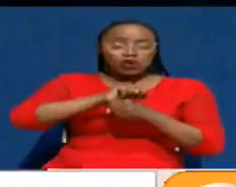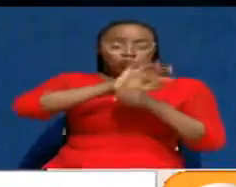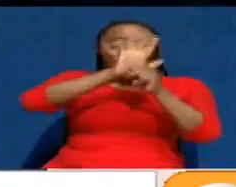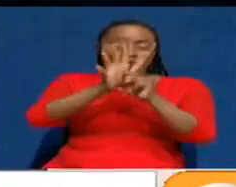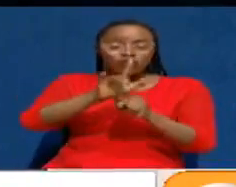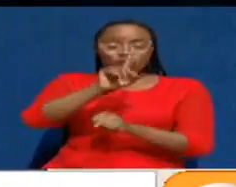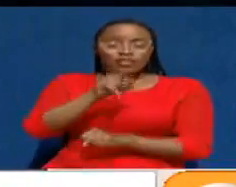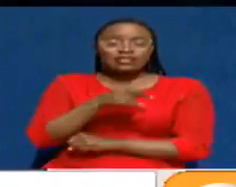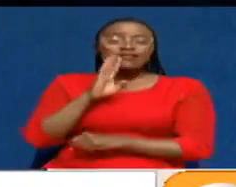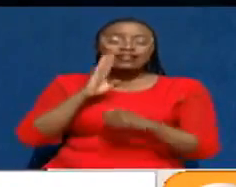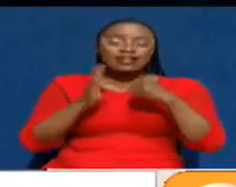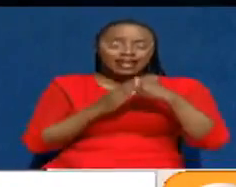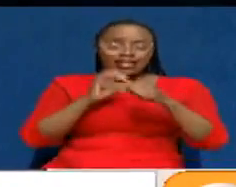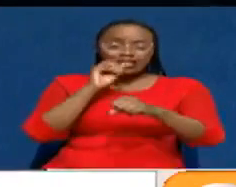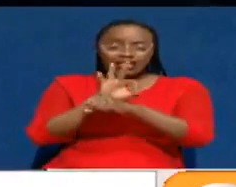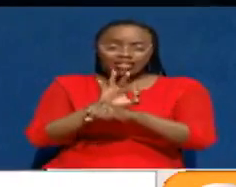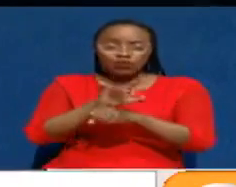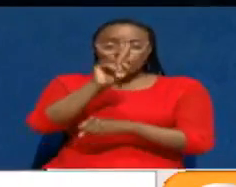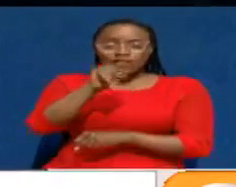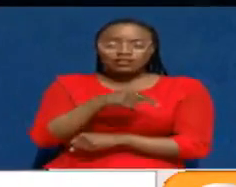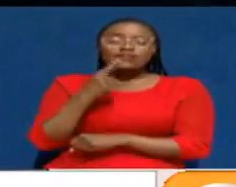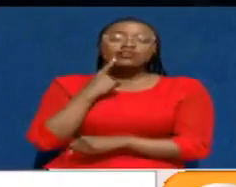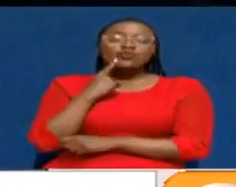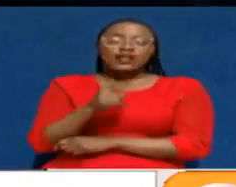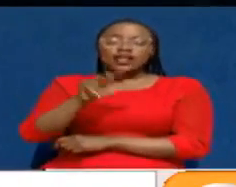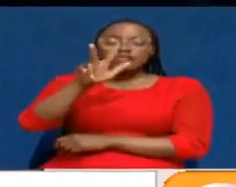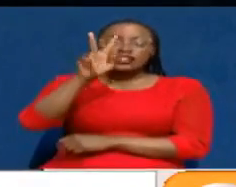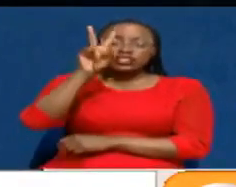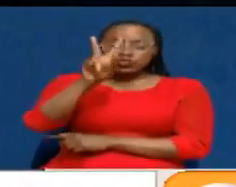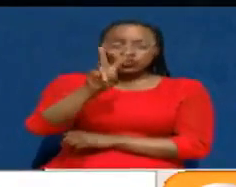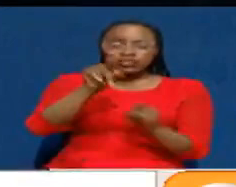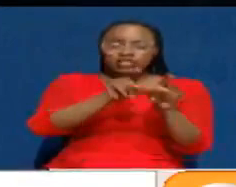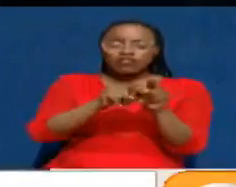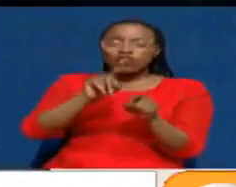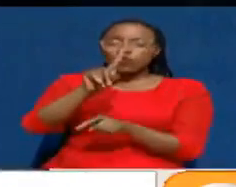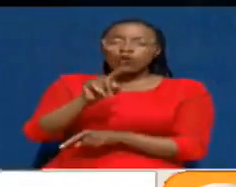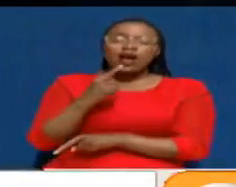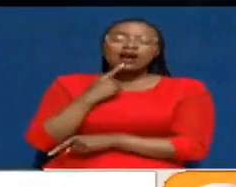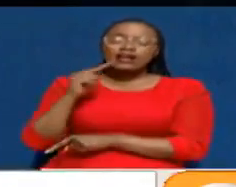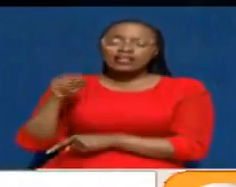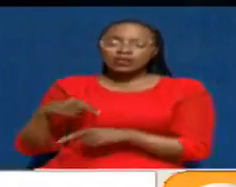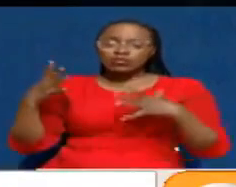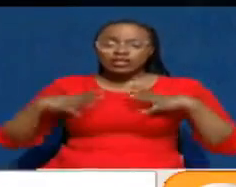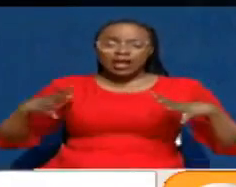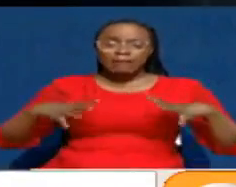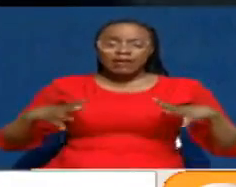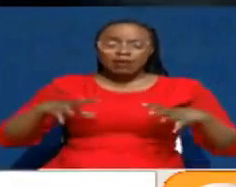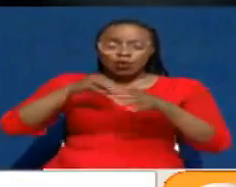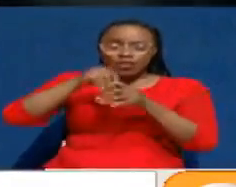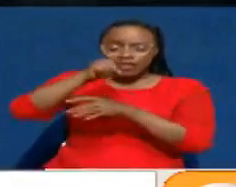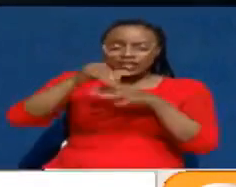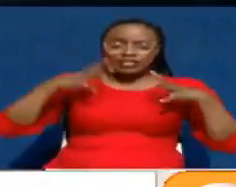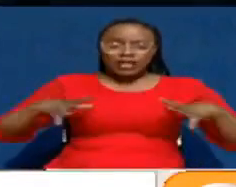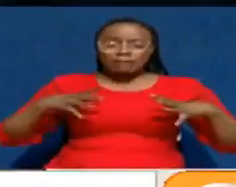at 1,913 and 1,132 for every 100,000 persons within that